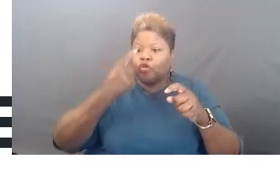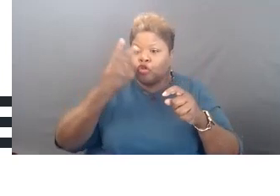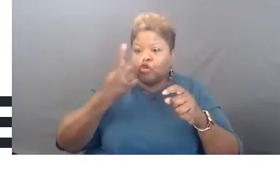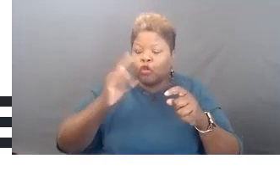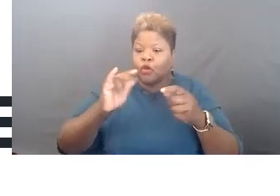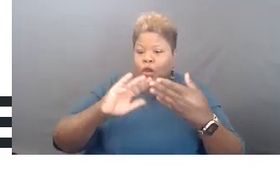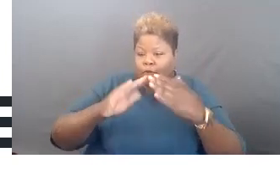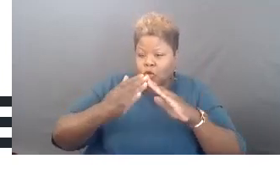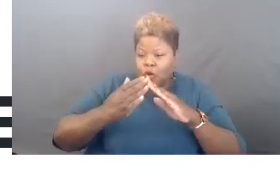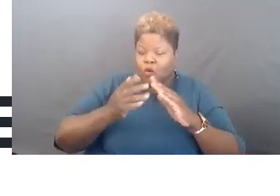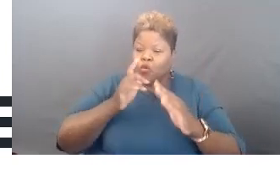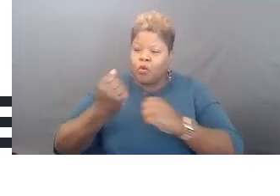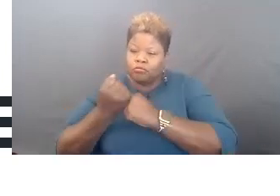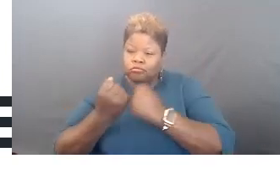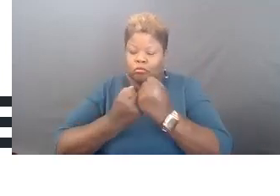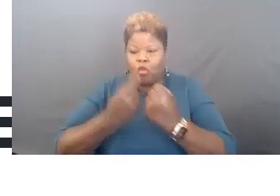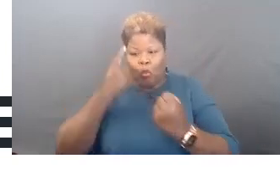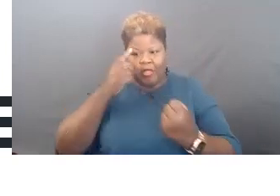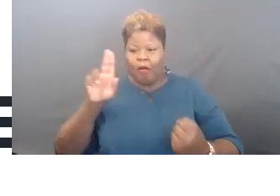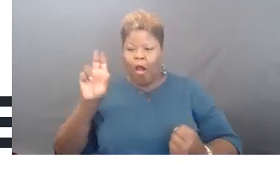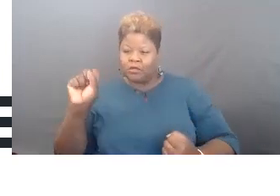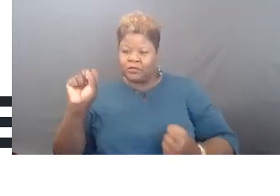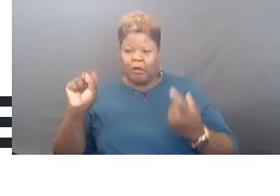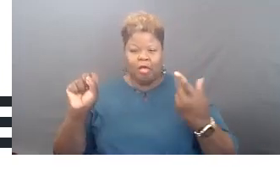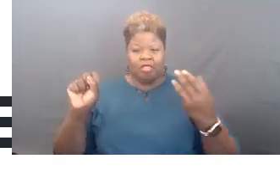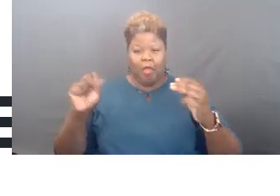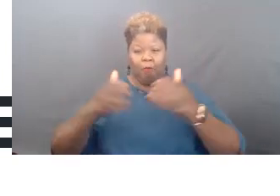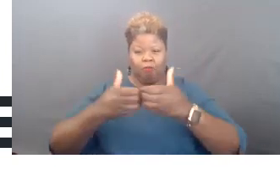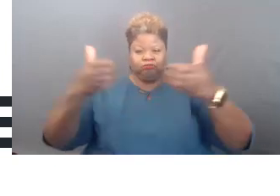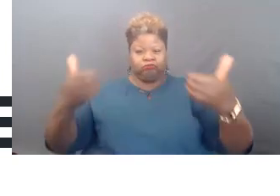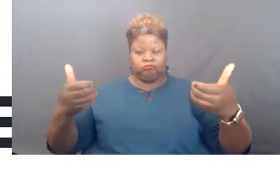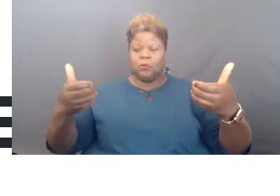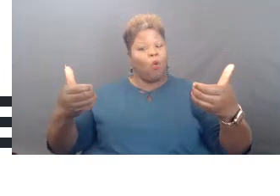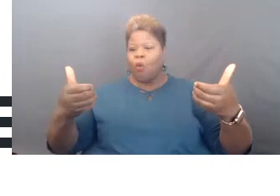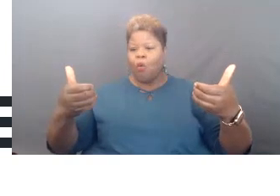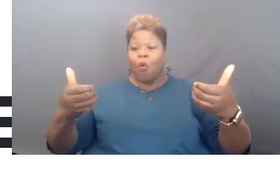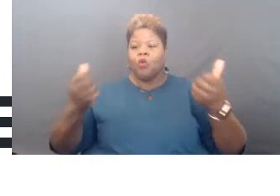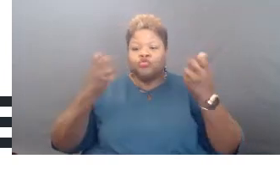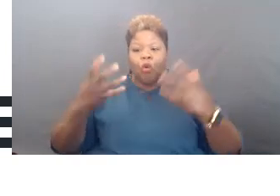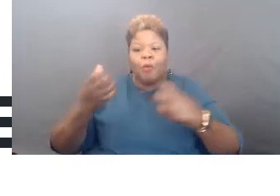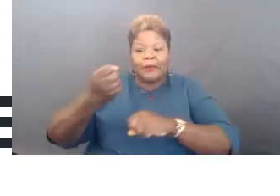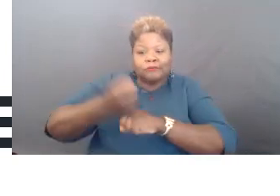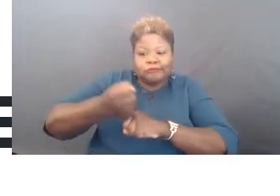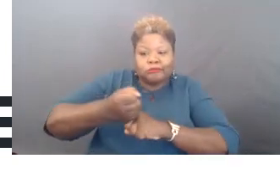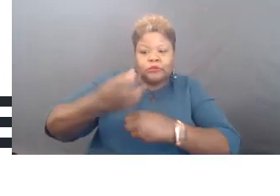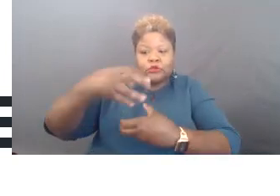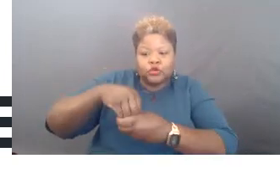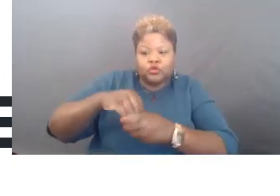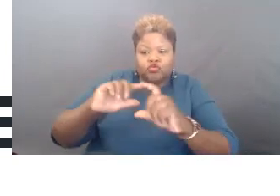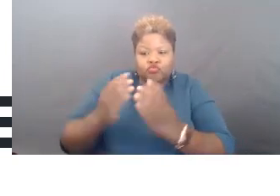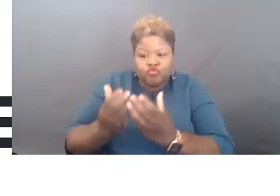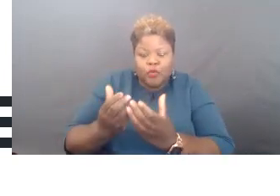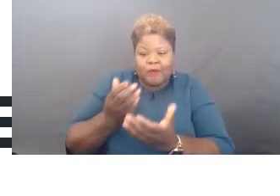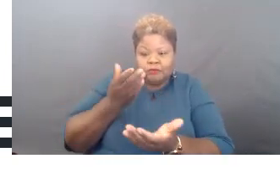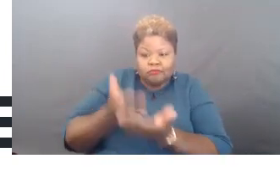want to think of it as just an us versus them. There are so many allies and diversity within your own group that you need to